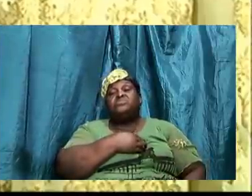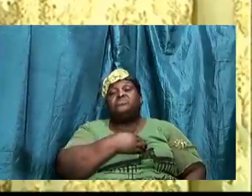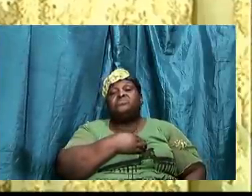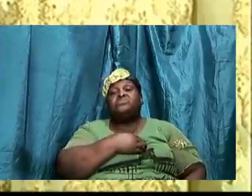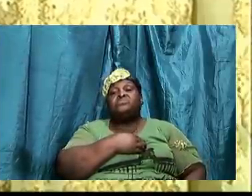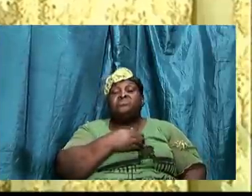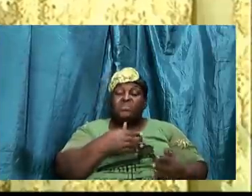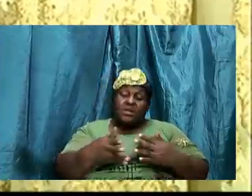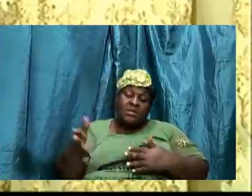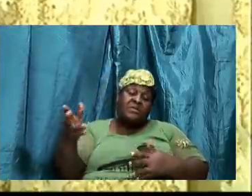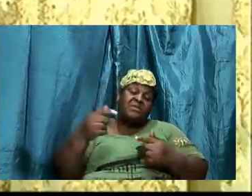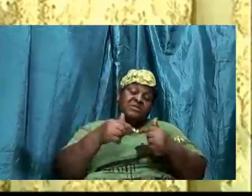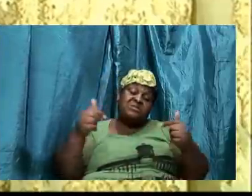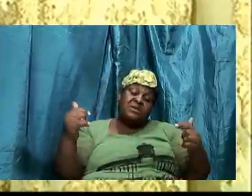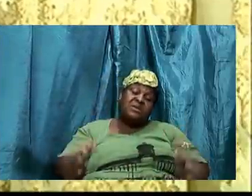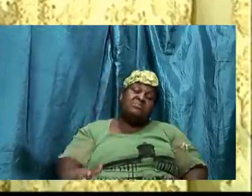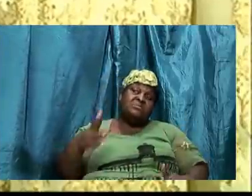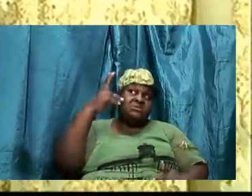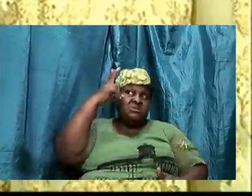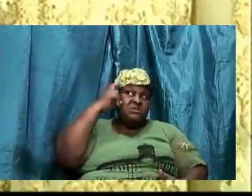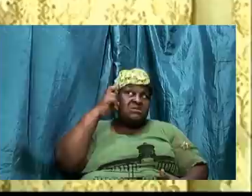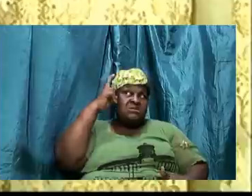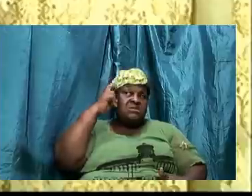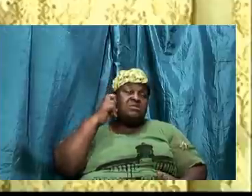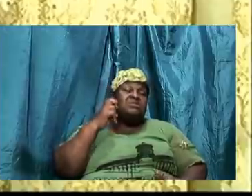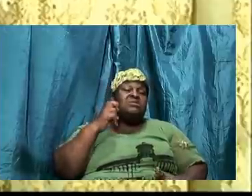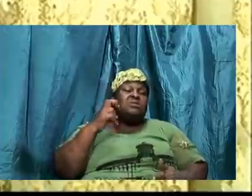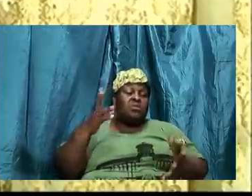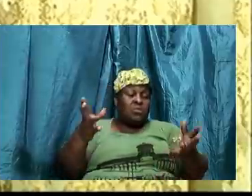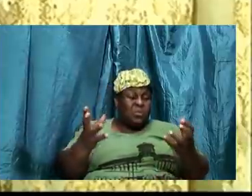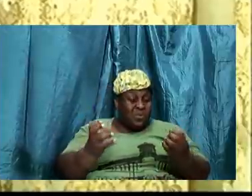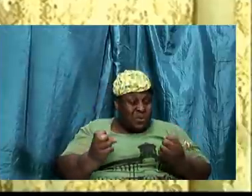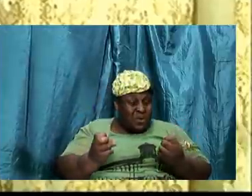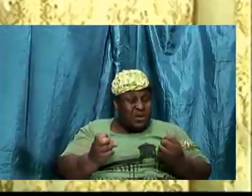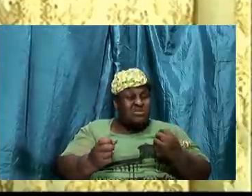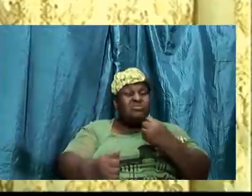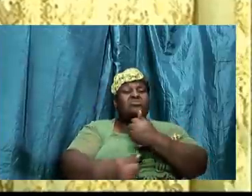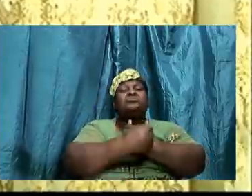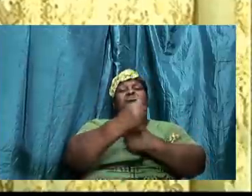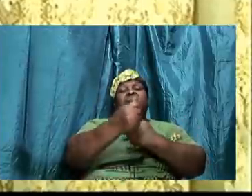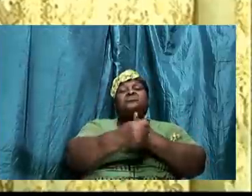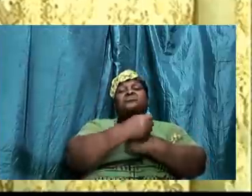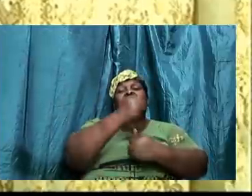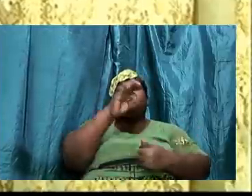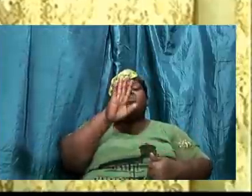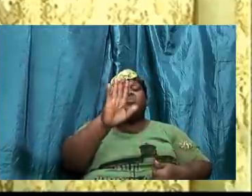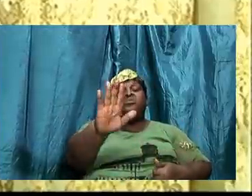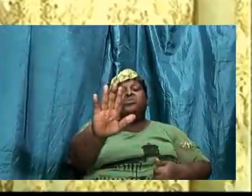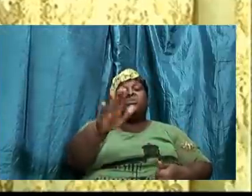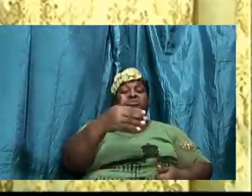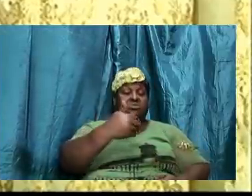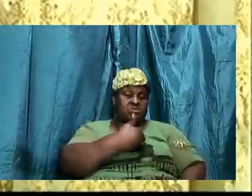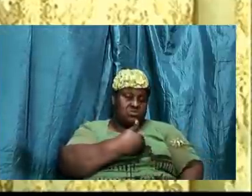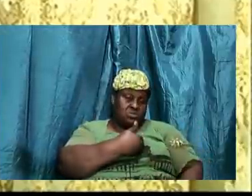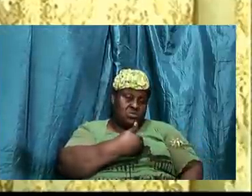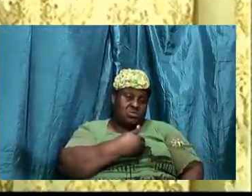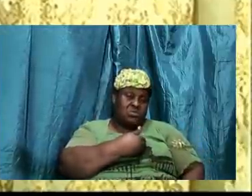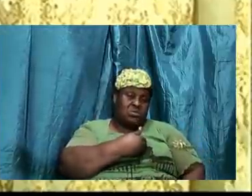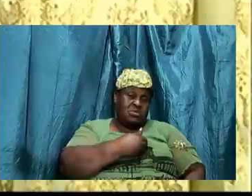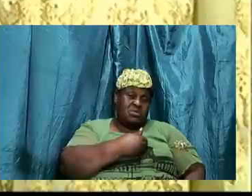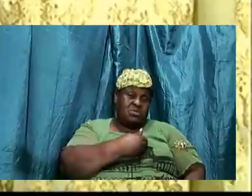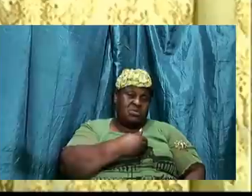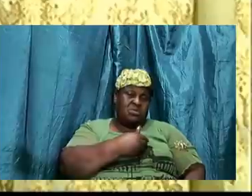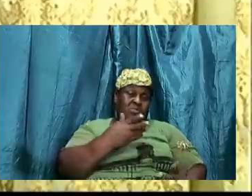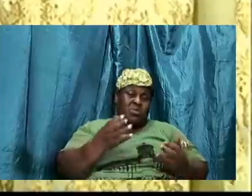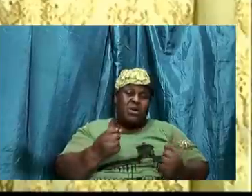There is an enemy, a real enemy, and he wants to destroy your soul. I want